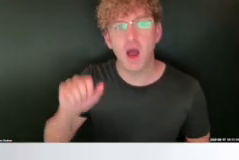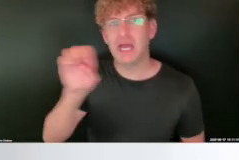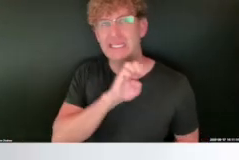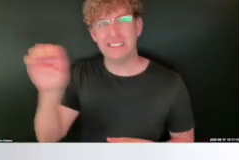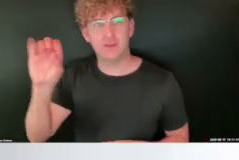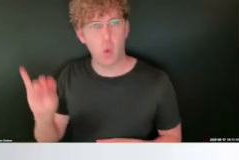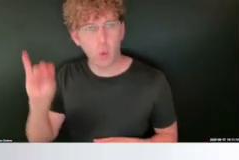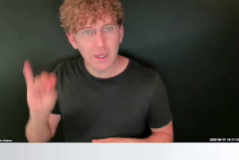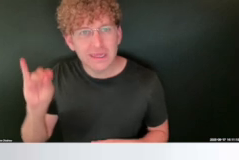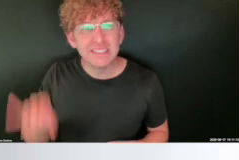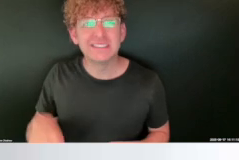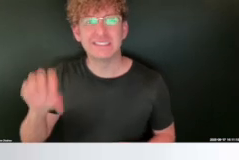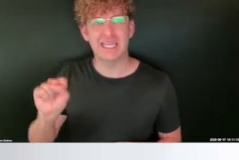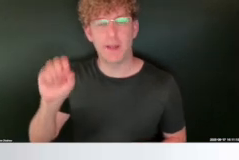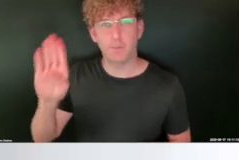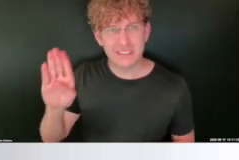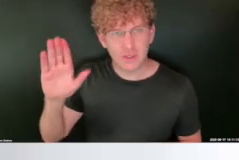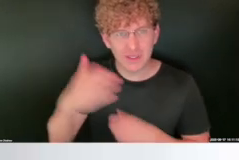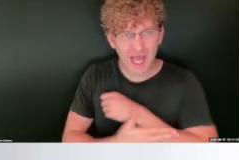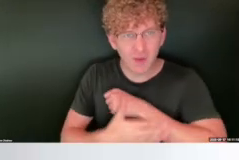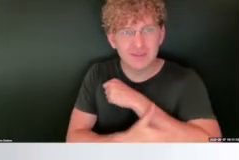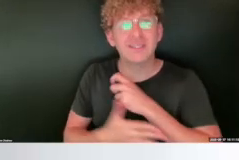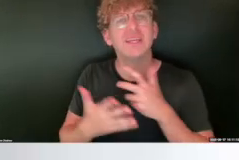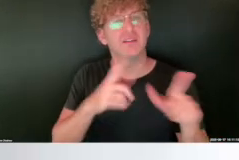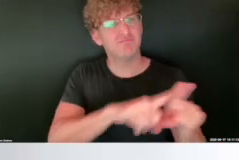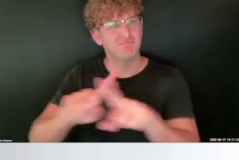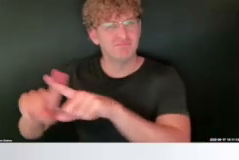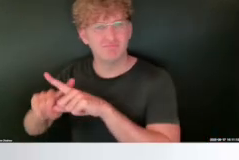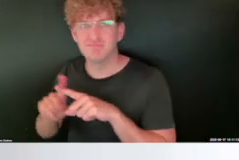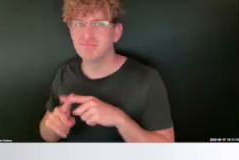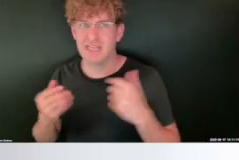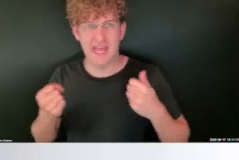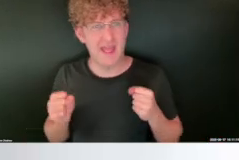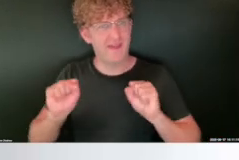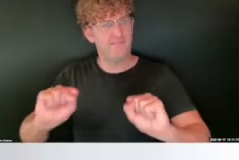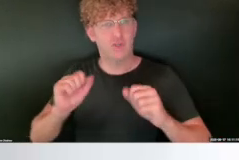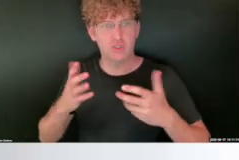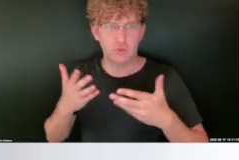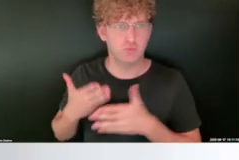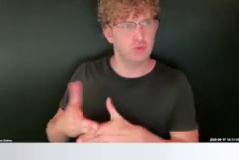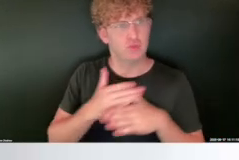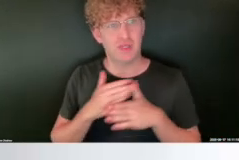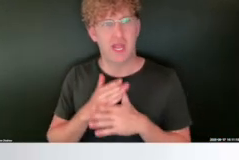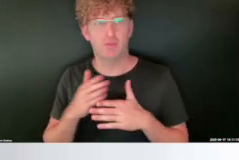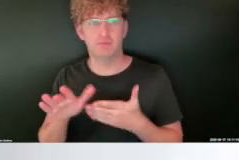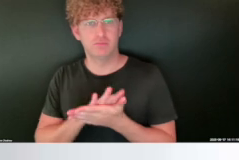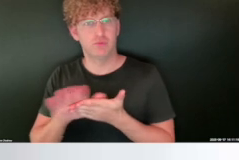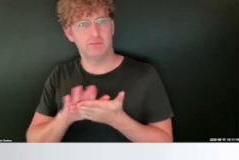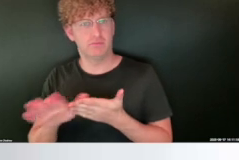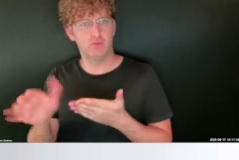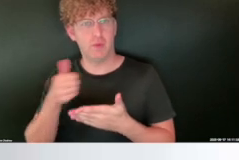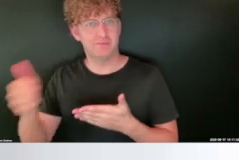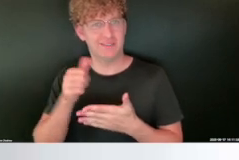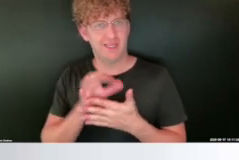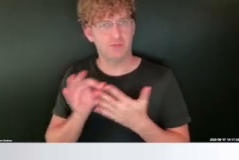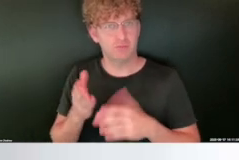clean, active, and shared transportation options, while strengthening community involvement and local capacity. Notably,